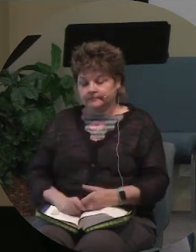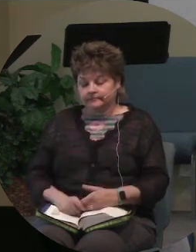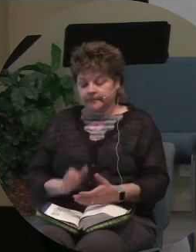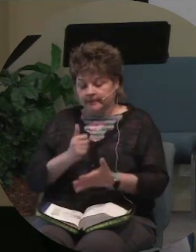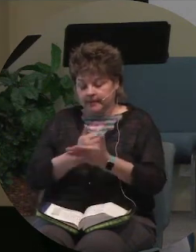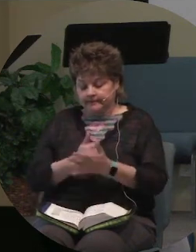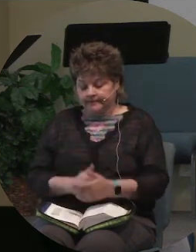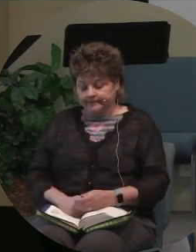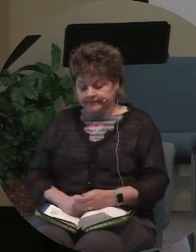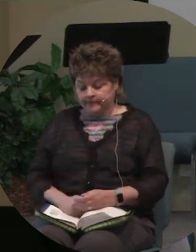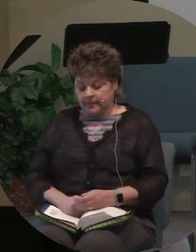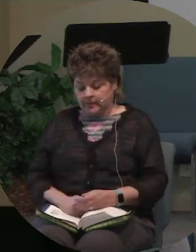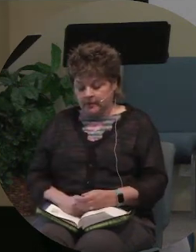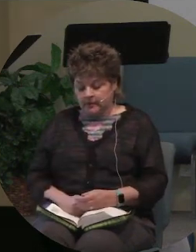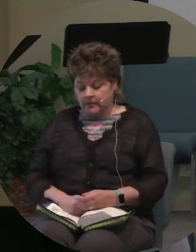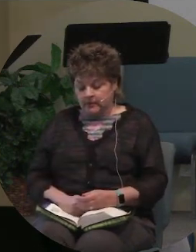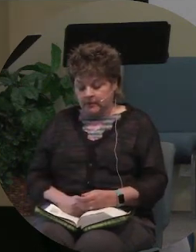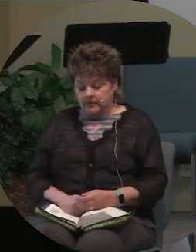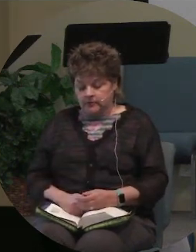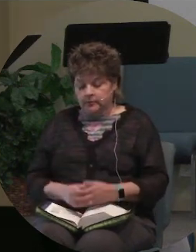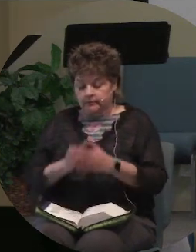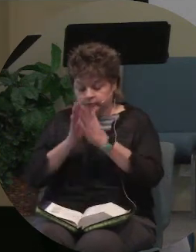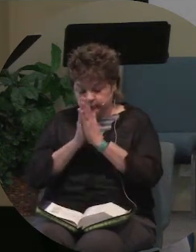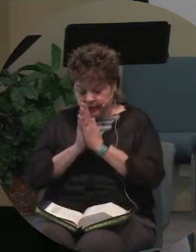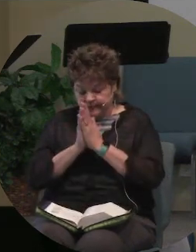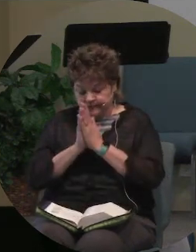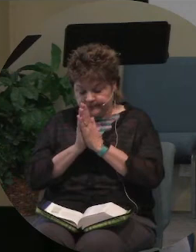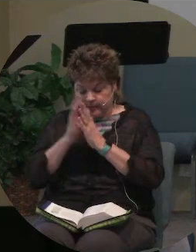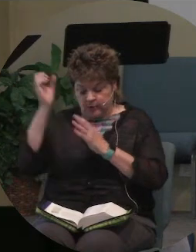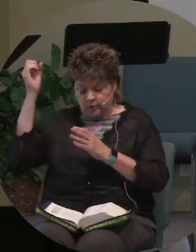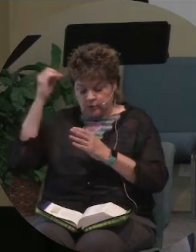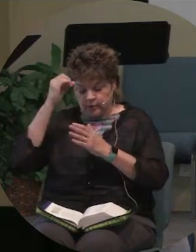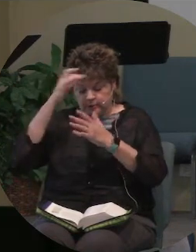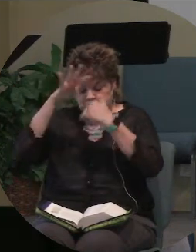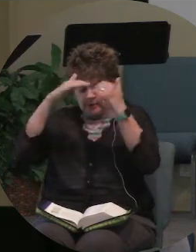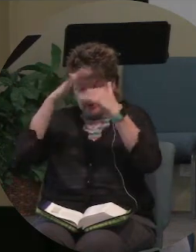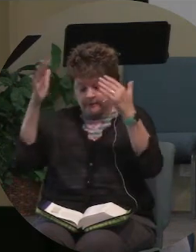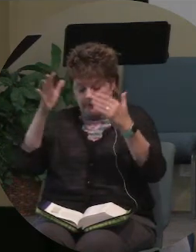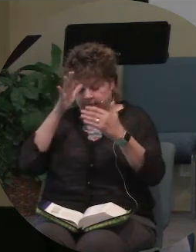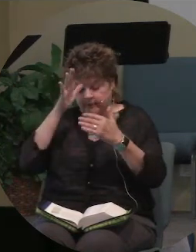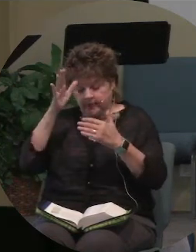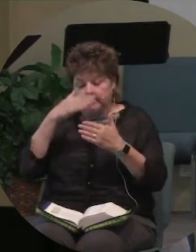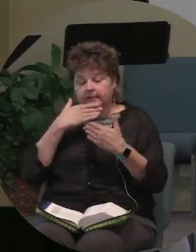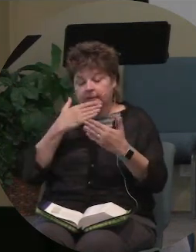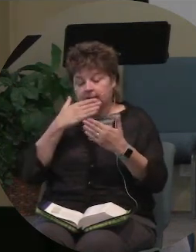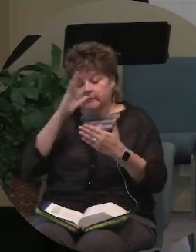Amen. Bow with me. Gracious Heavenly Father, I thank you for your word.